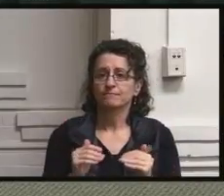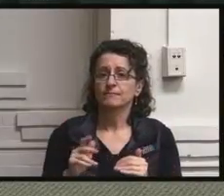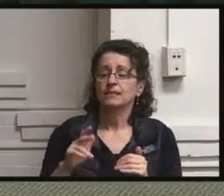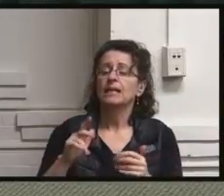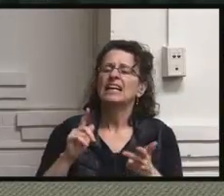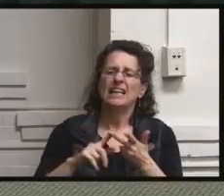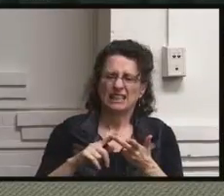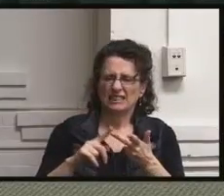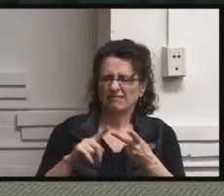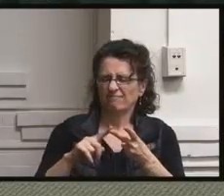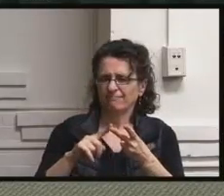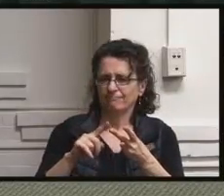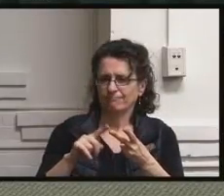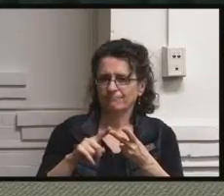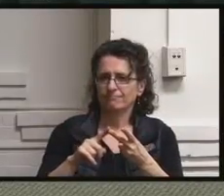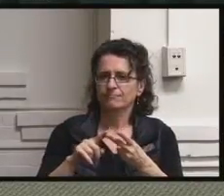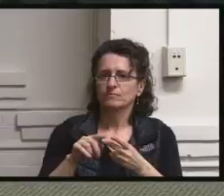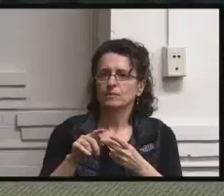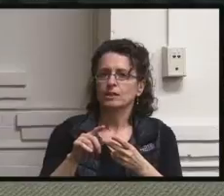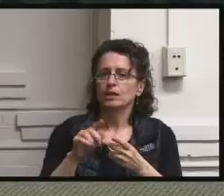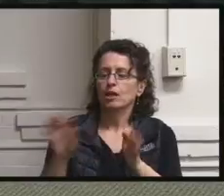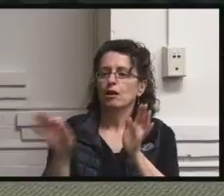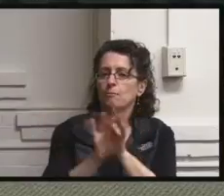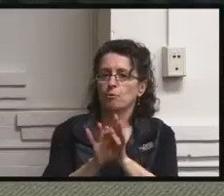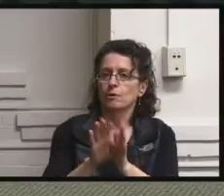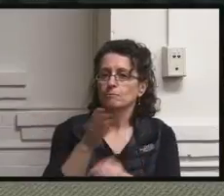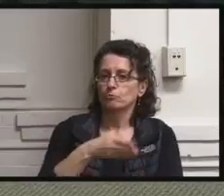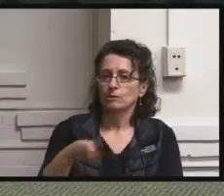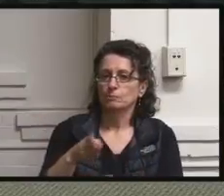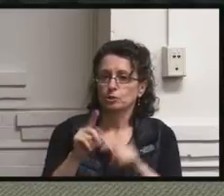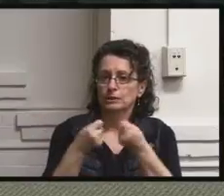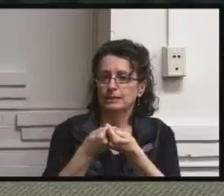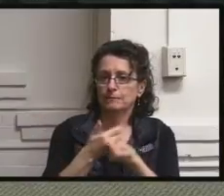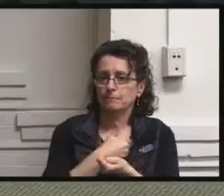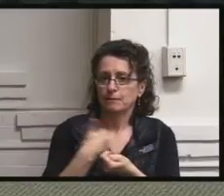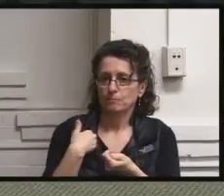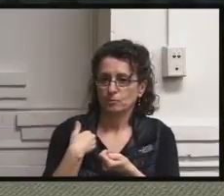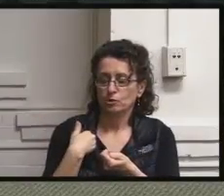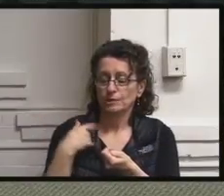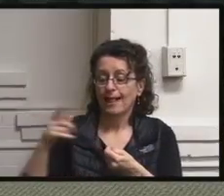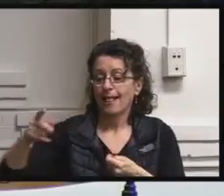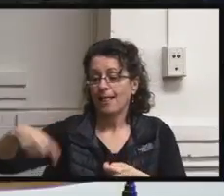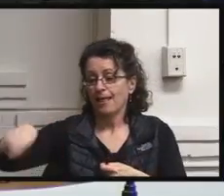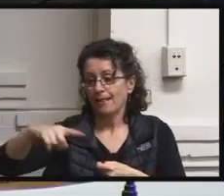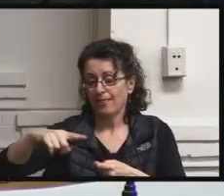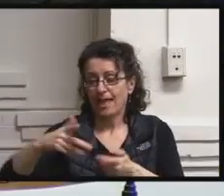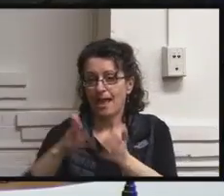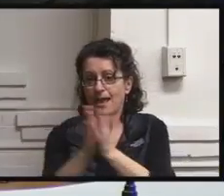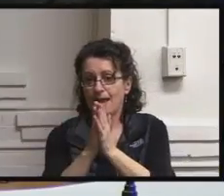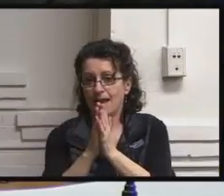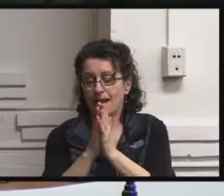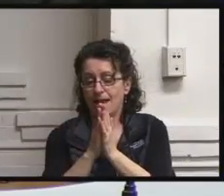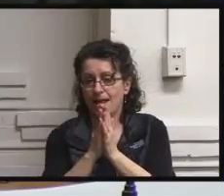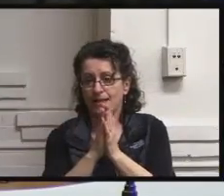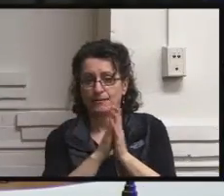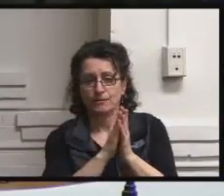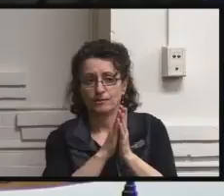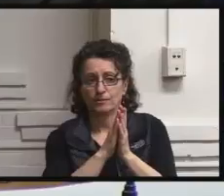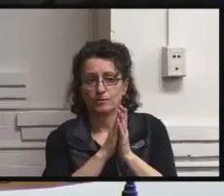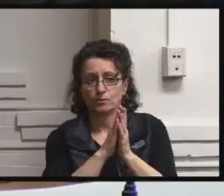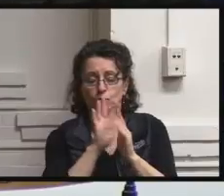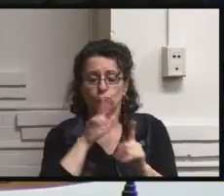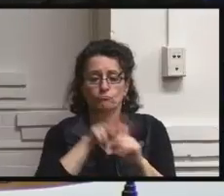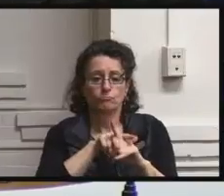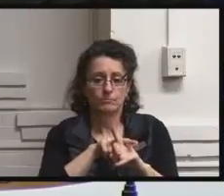business under that item would be to appoint Brattleboro's two members, and they specifically asked that we have a select board